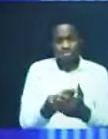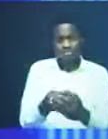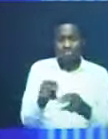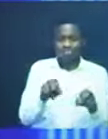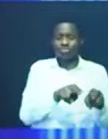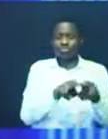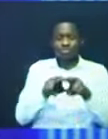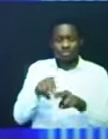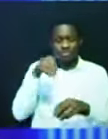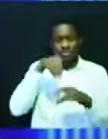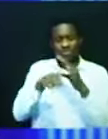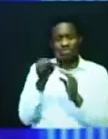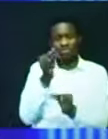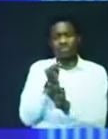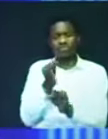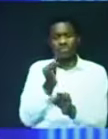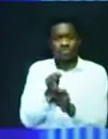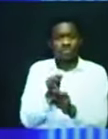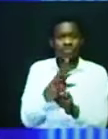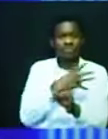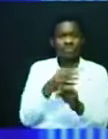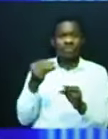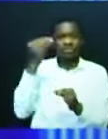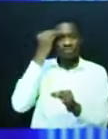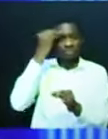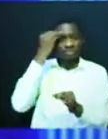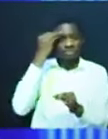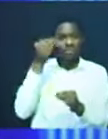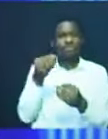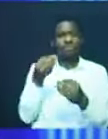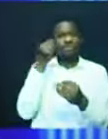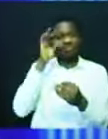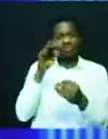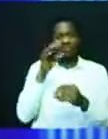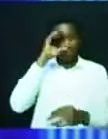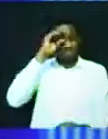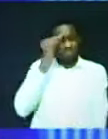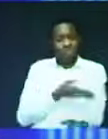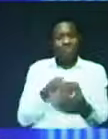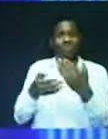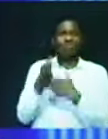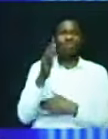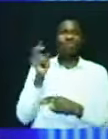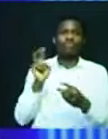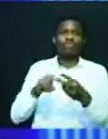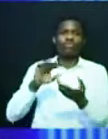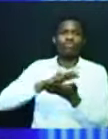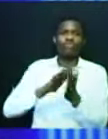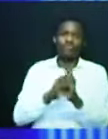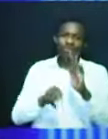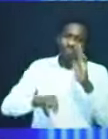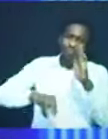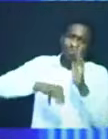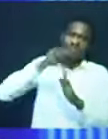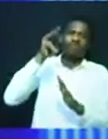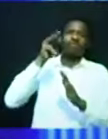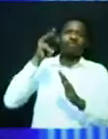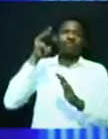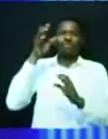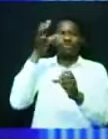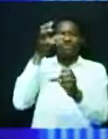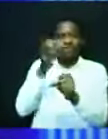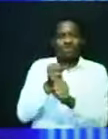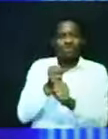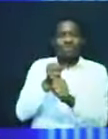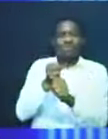become mature, attaining to the whole measure of the fullness of Christ. So God is expecting that as part